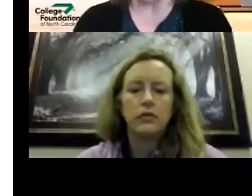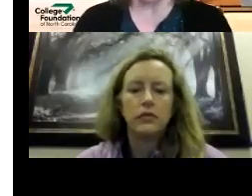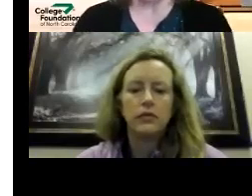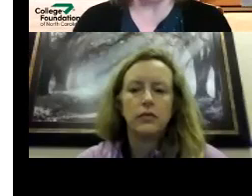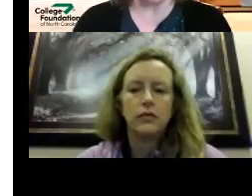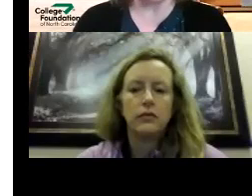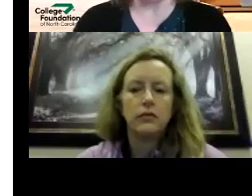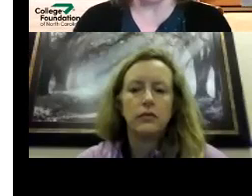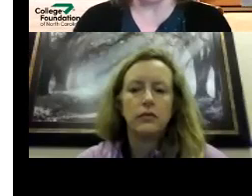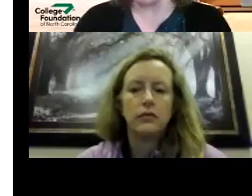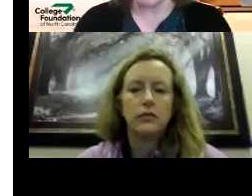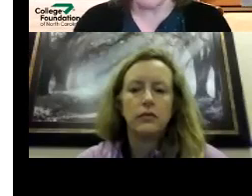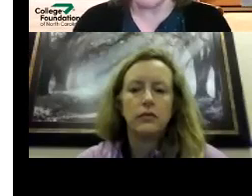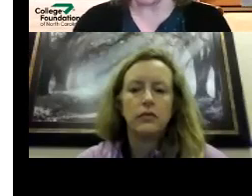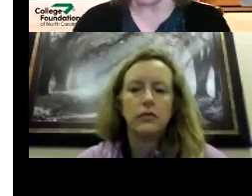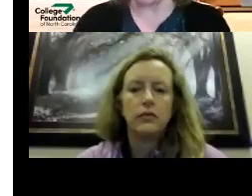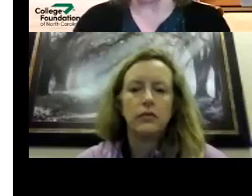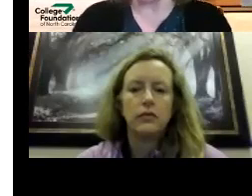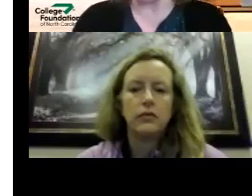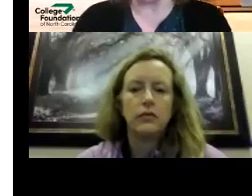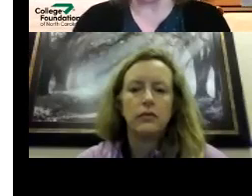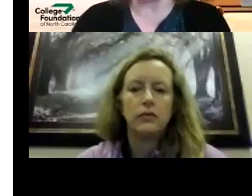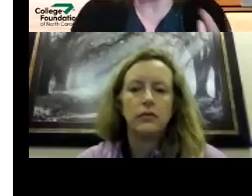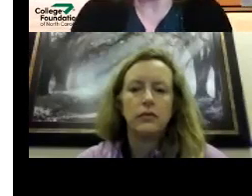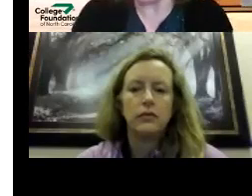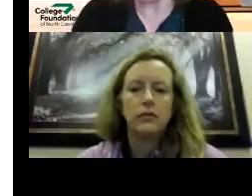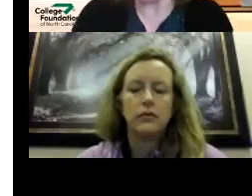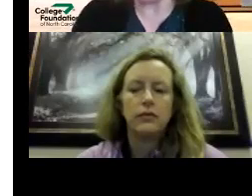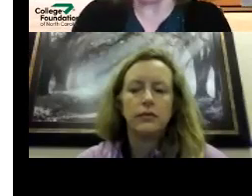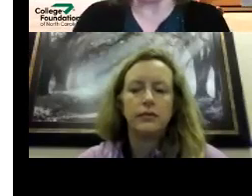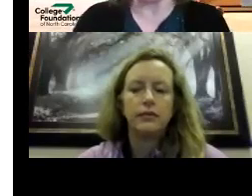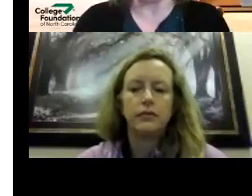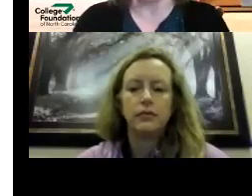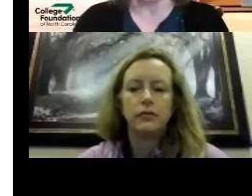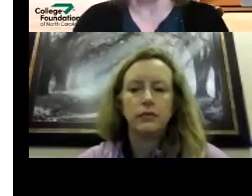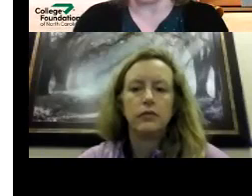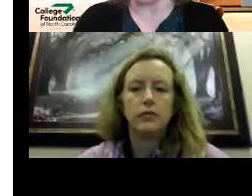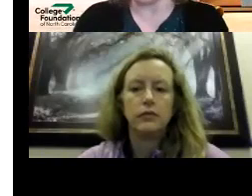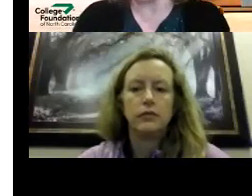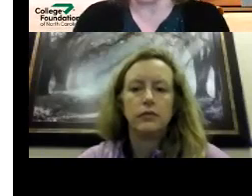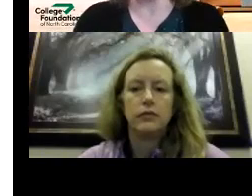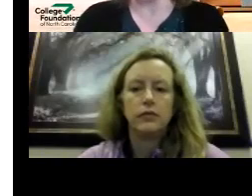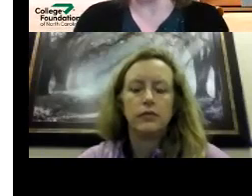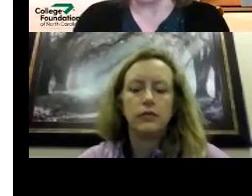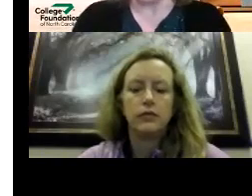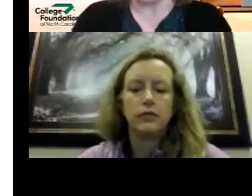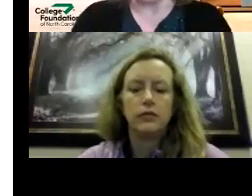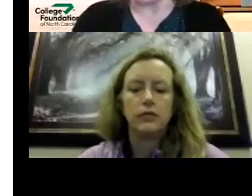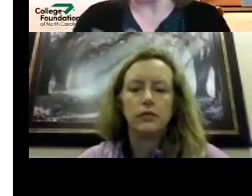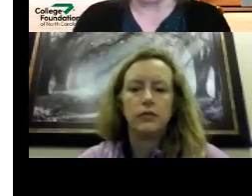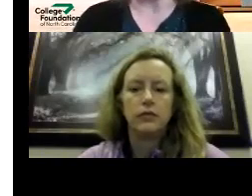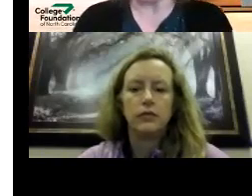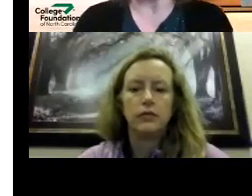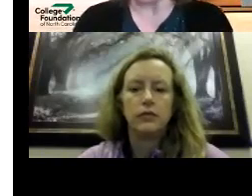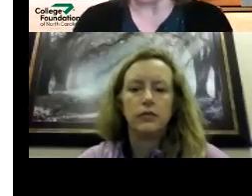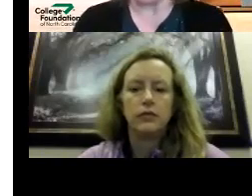aid in work study. So that would be, that's a federal program where you can qualify for a job where